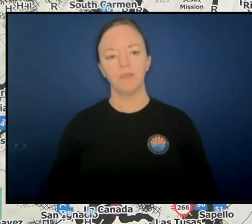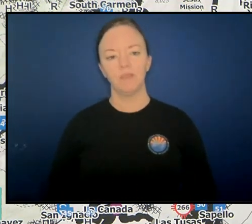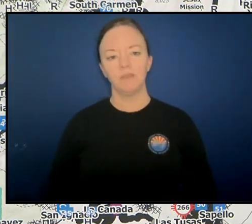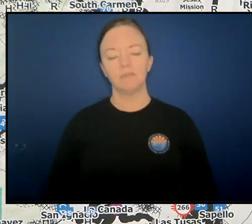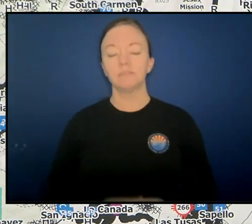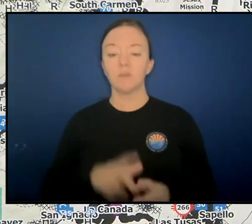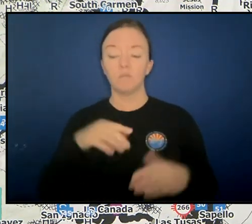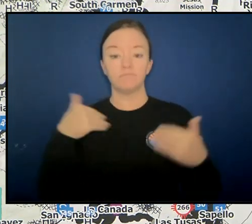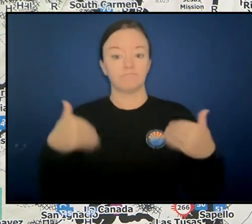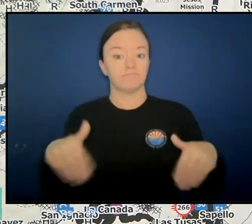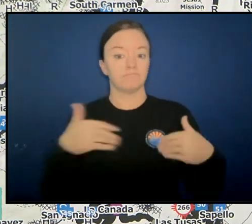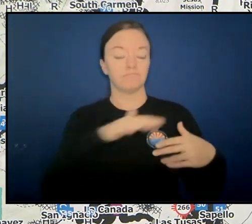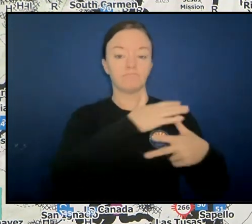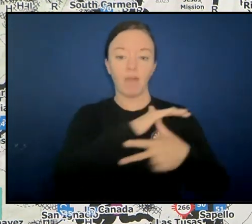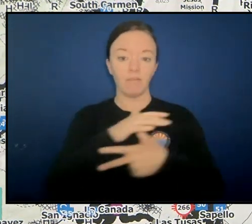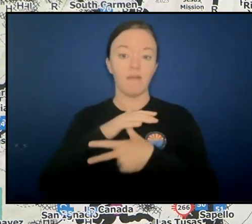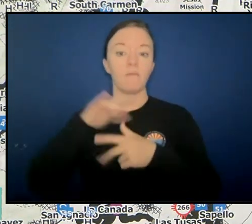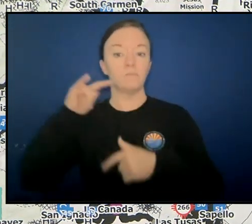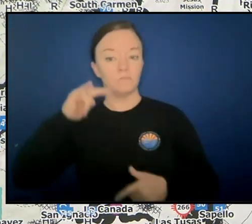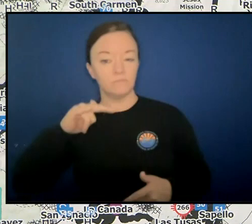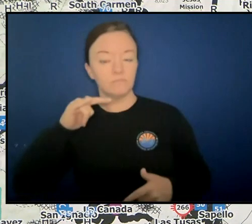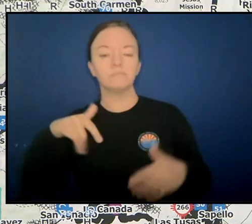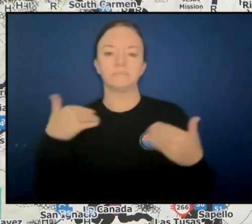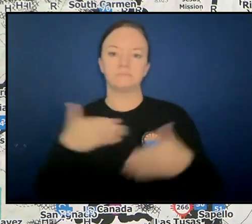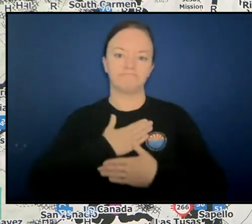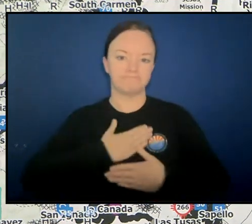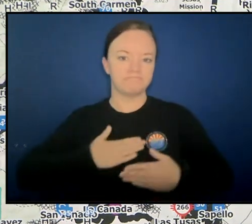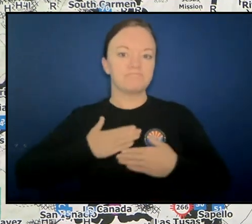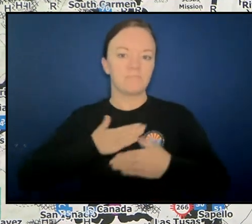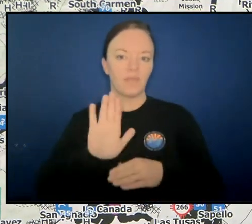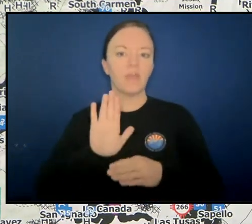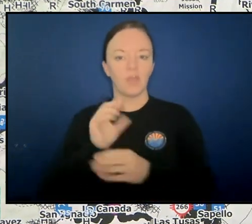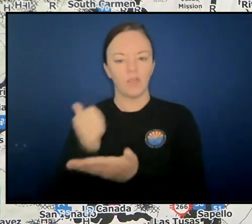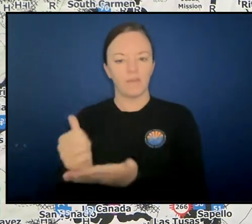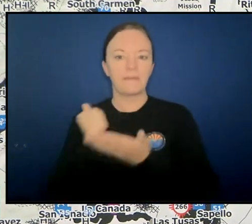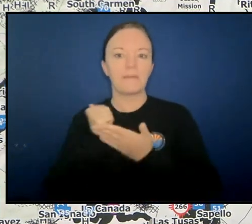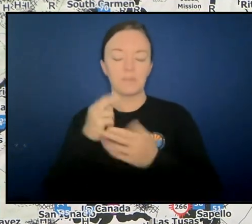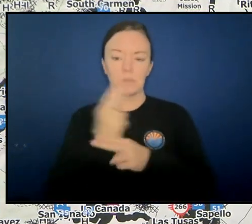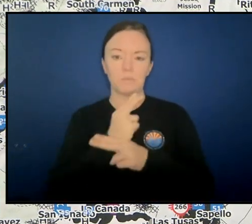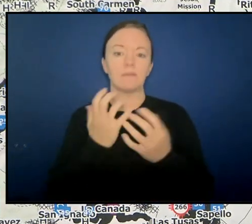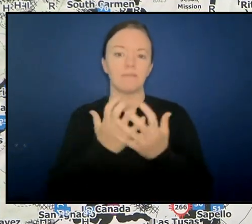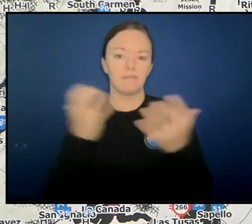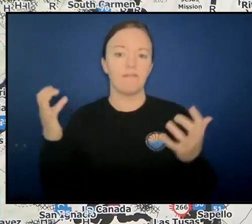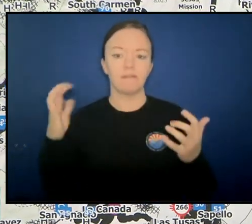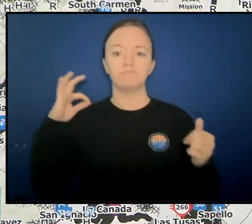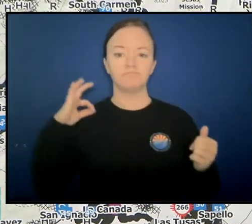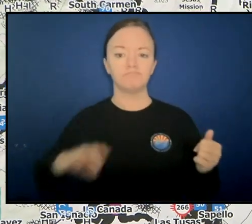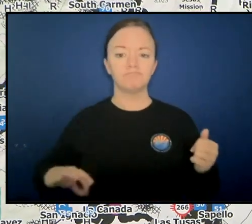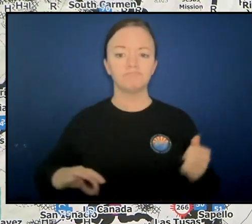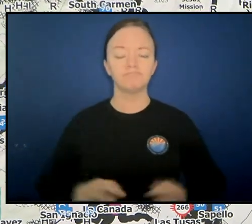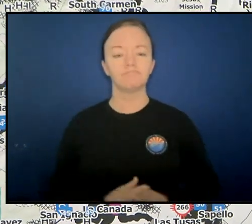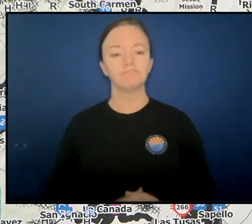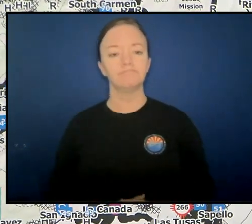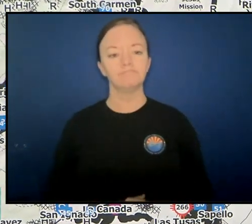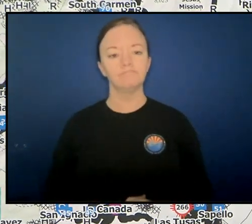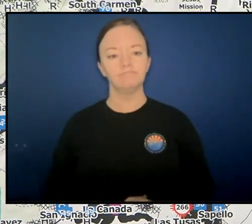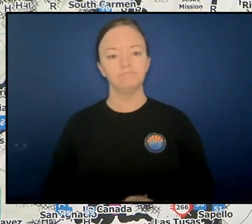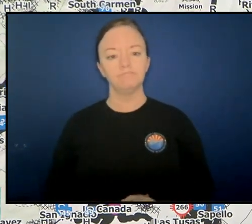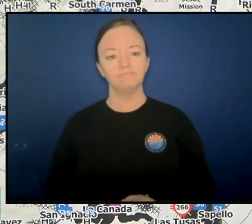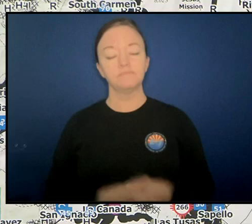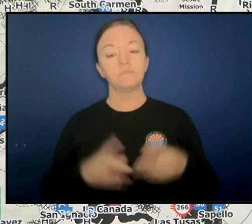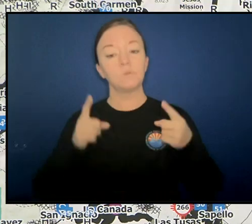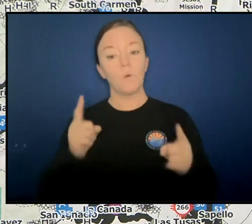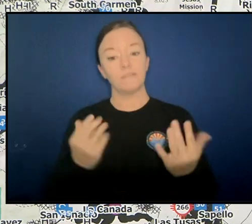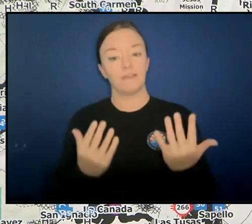greatly appreciated by the firefighters on the line, and we get a lot of use out of them doing that. And so as this firing